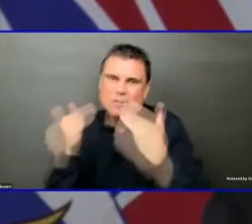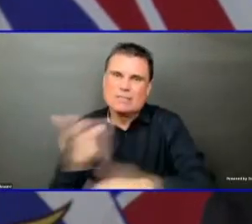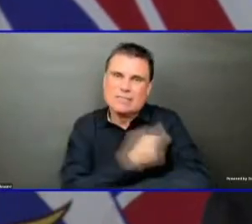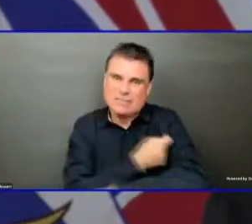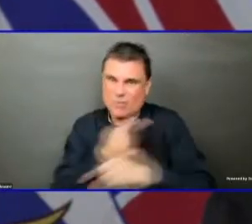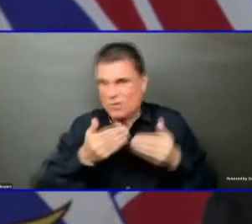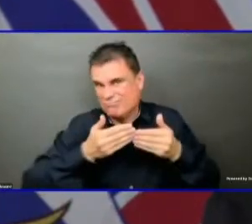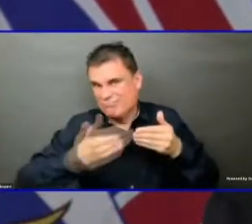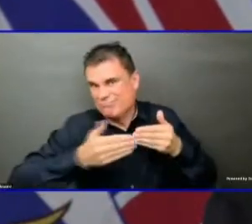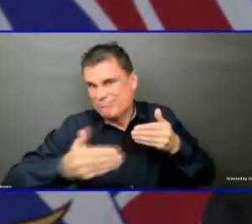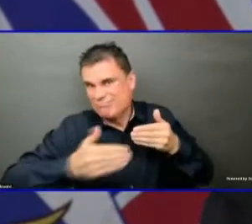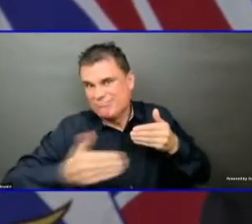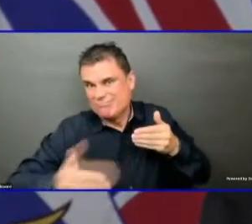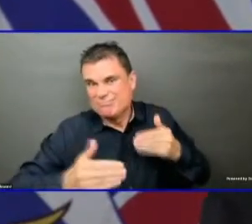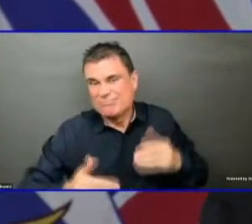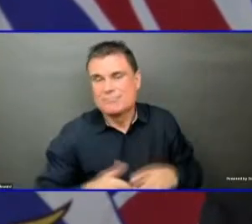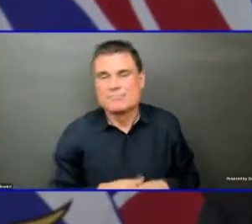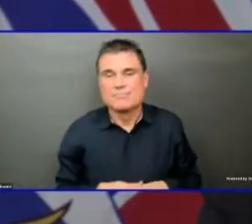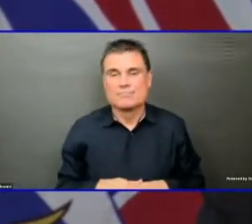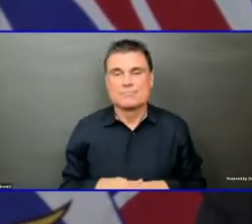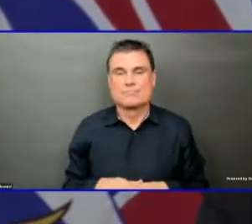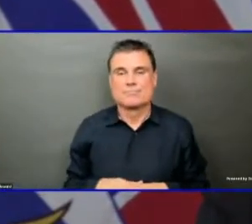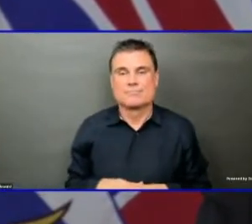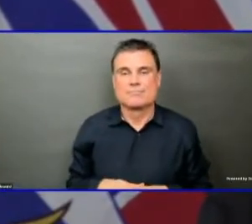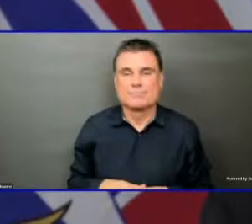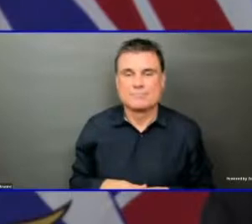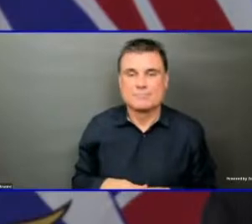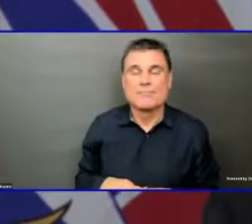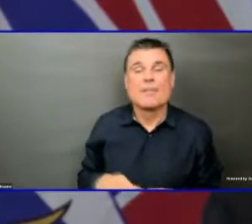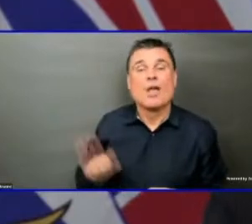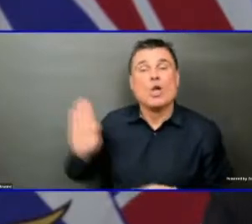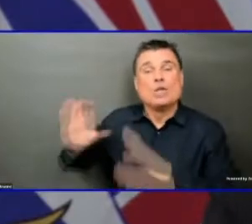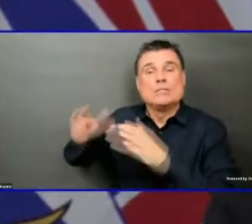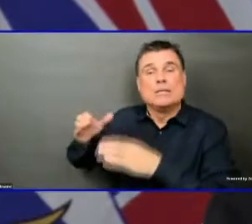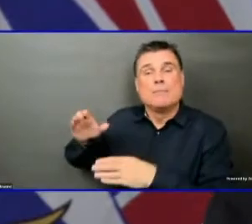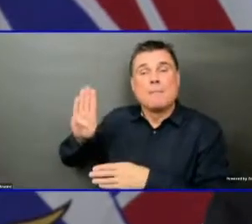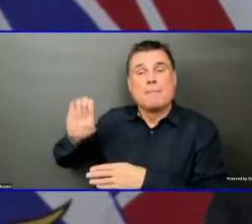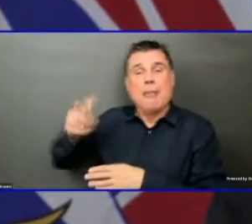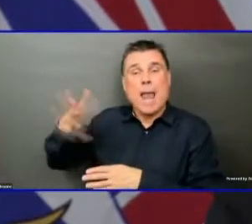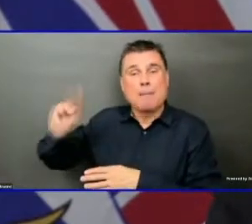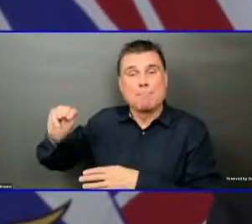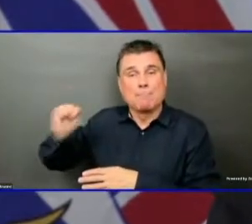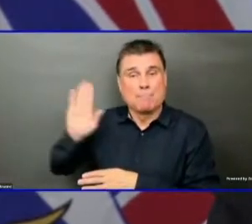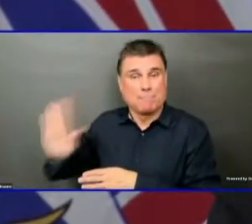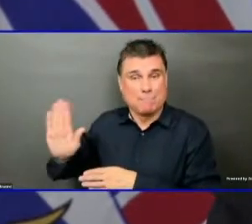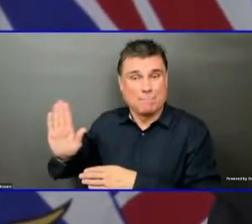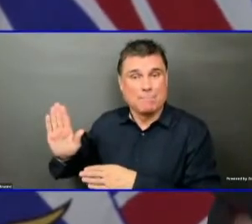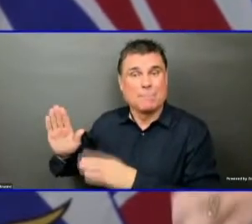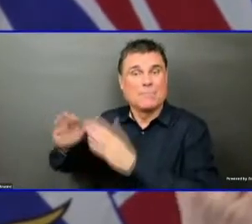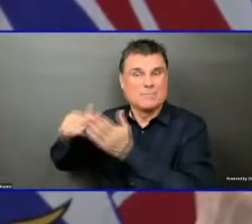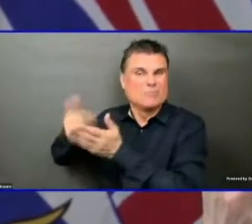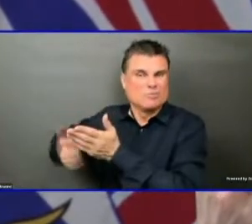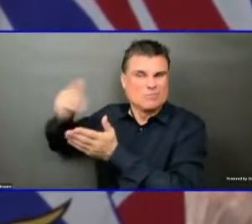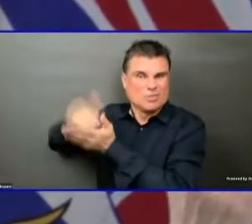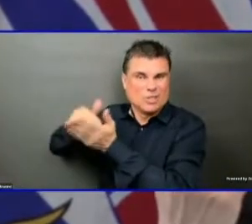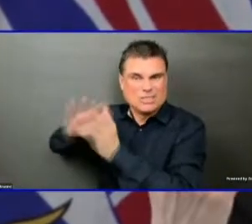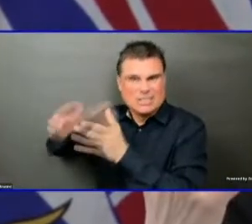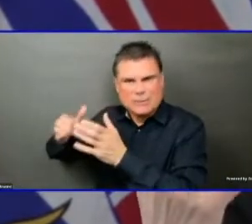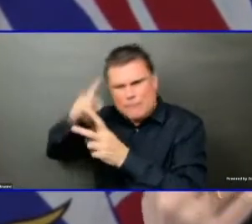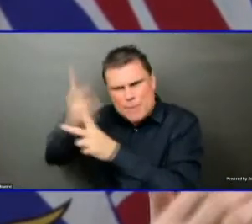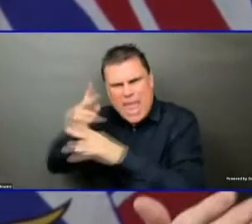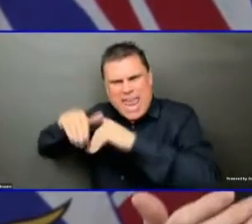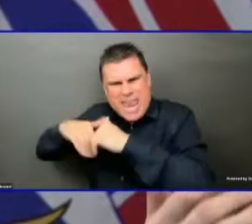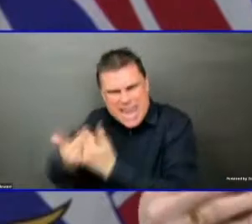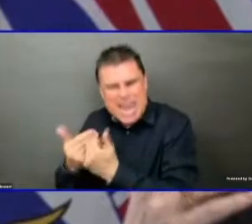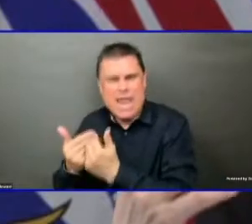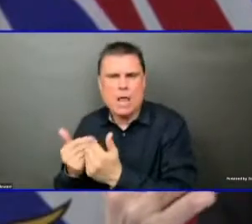are being put together right now. So please be patient. We will have much more information about this, both through the public,